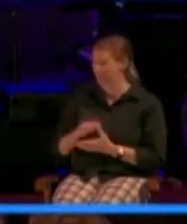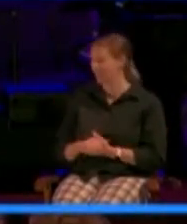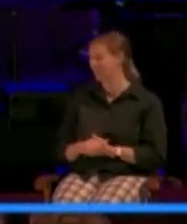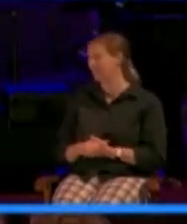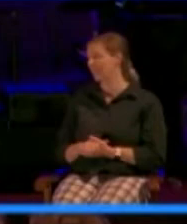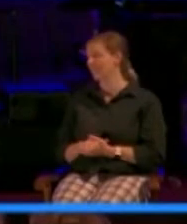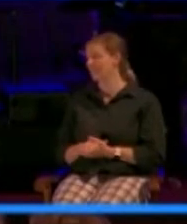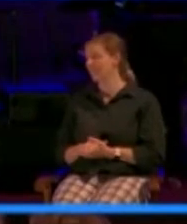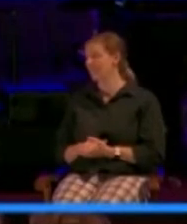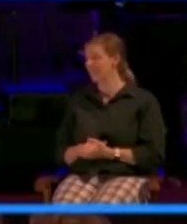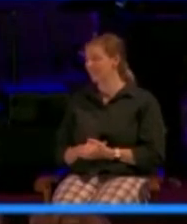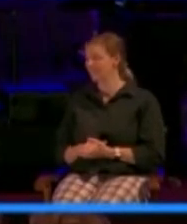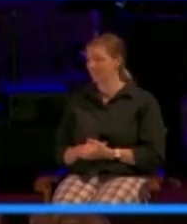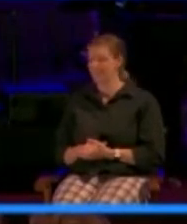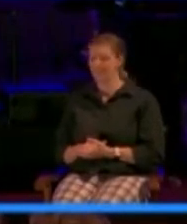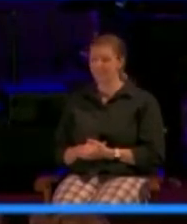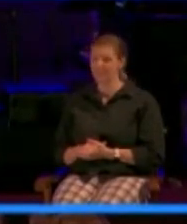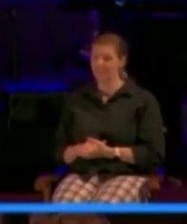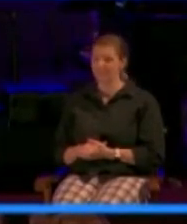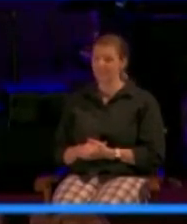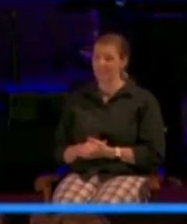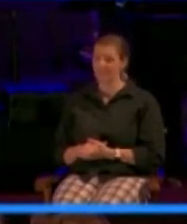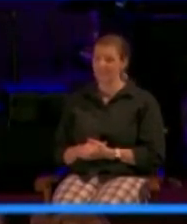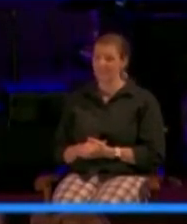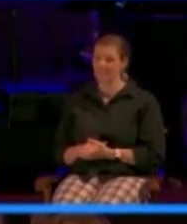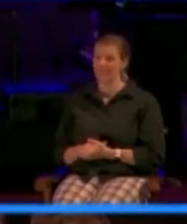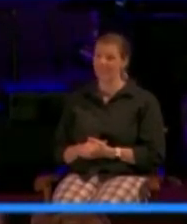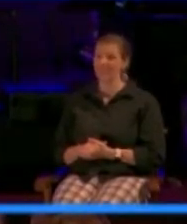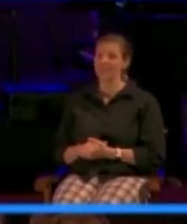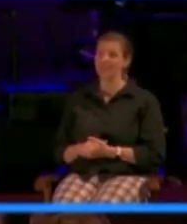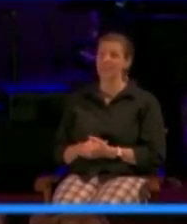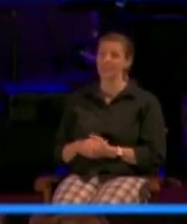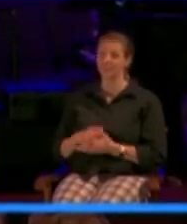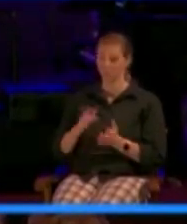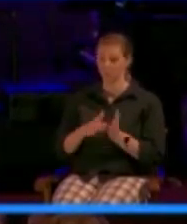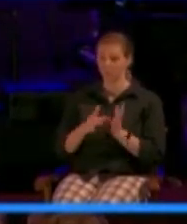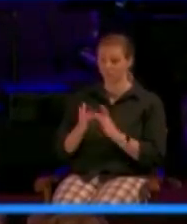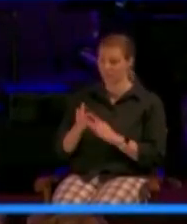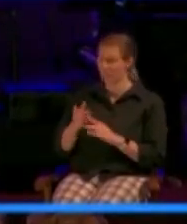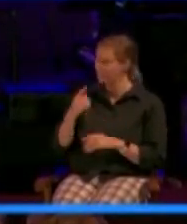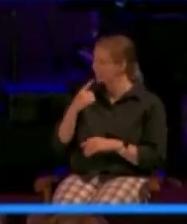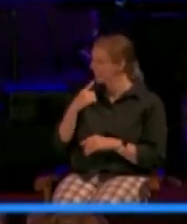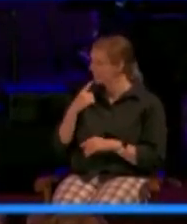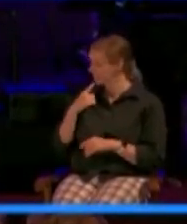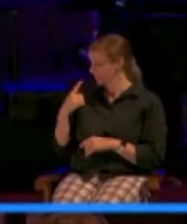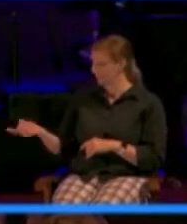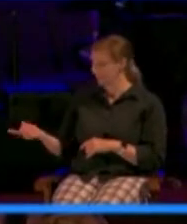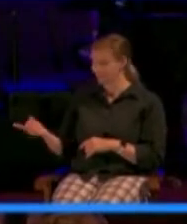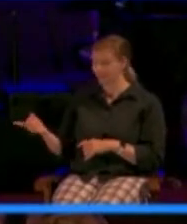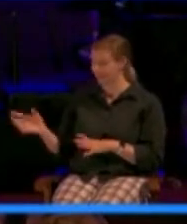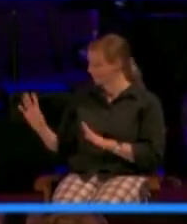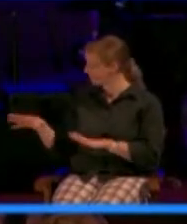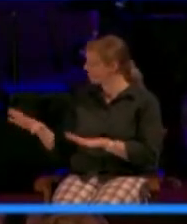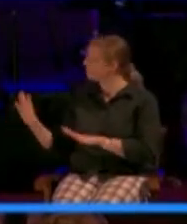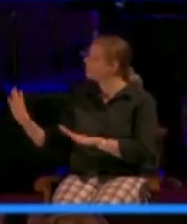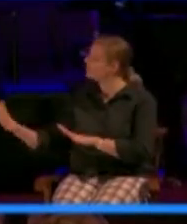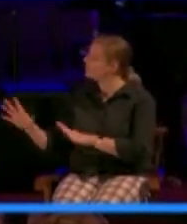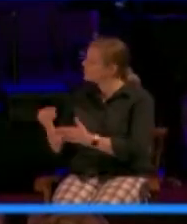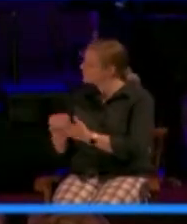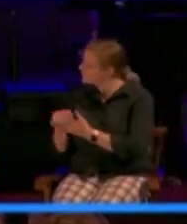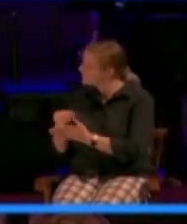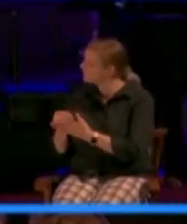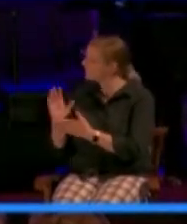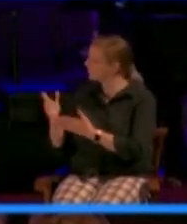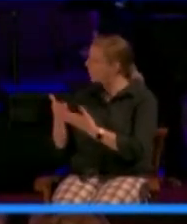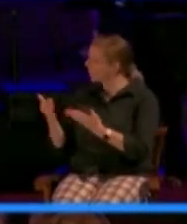then Jesus says, give everything away. And he says, what? You're out of your mind. No way I'm doing